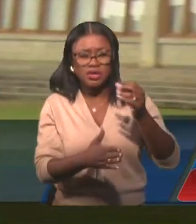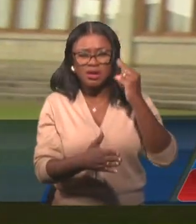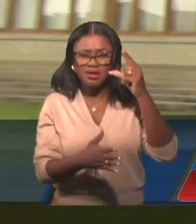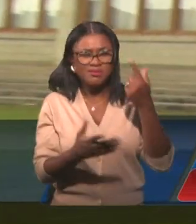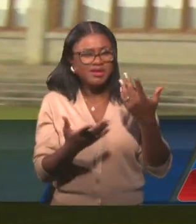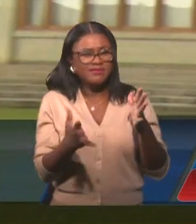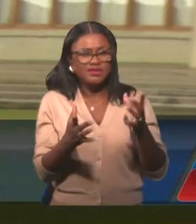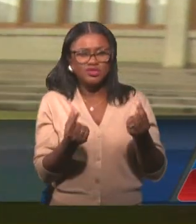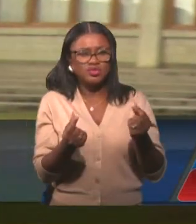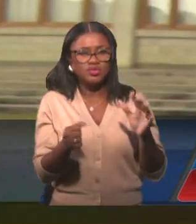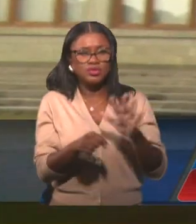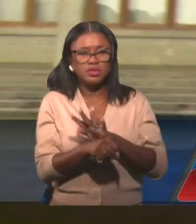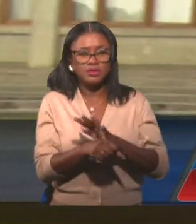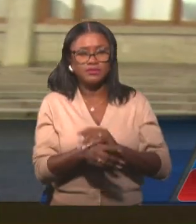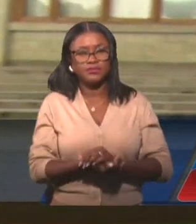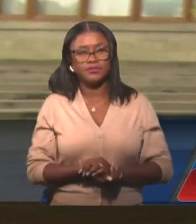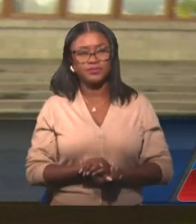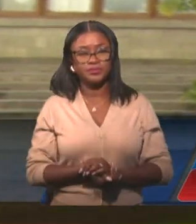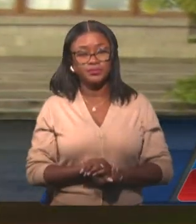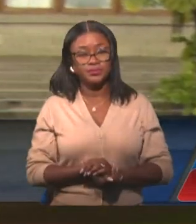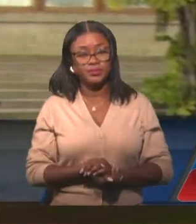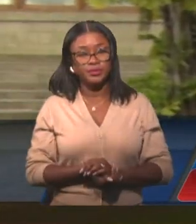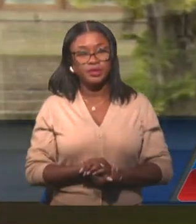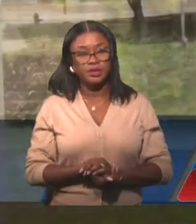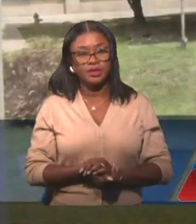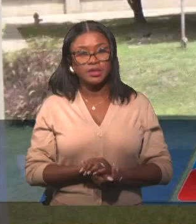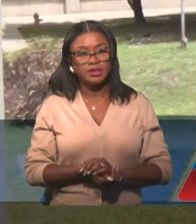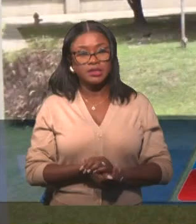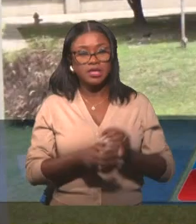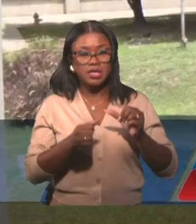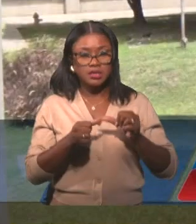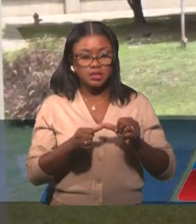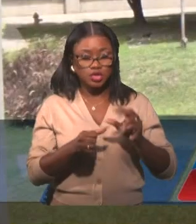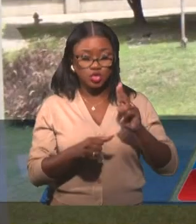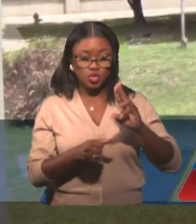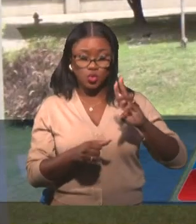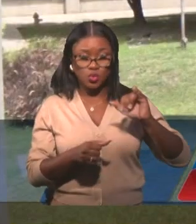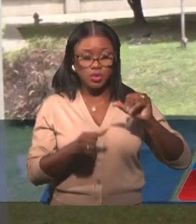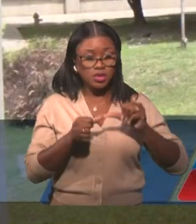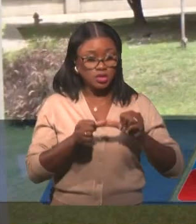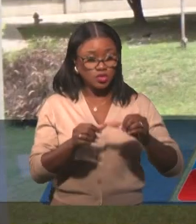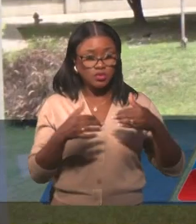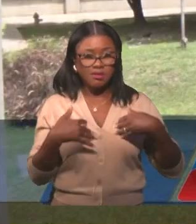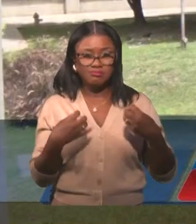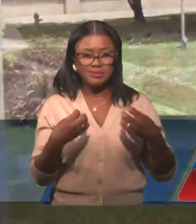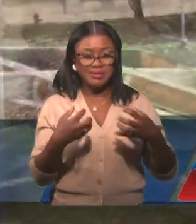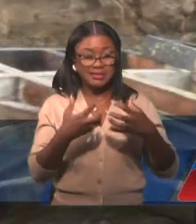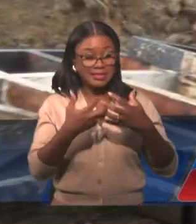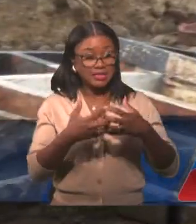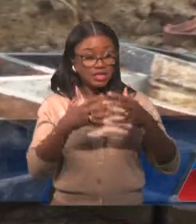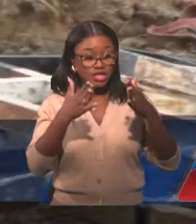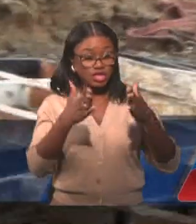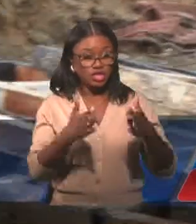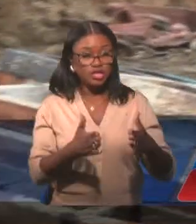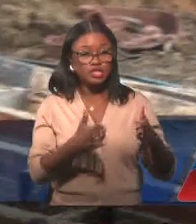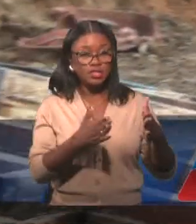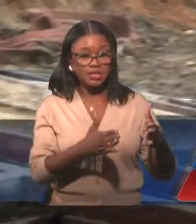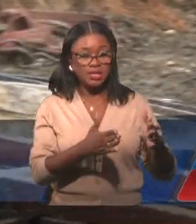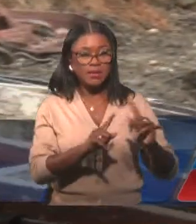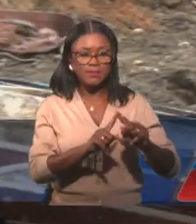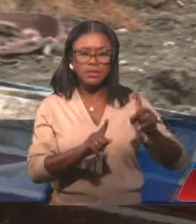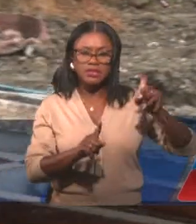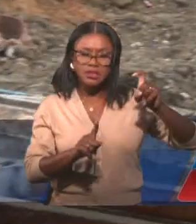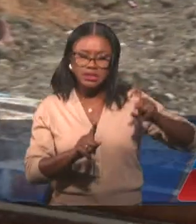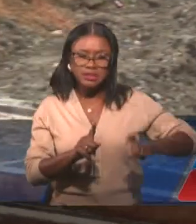said the University of the West Indies St. Augustine campus continues to produce outstanding engineers, but noted that practical experience on